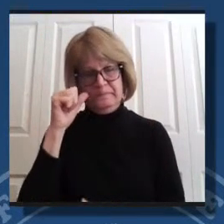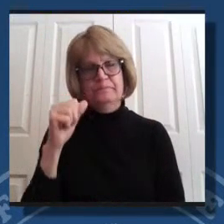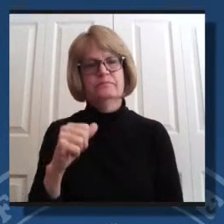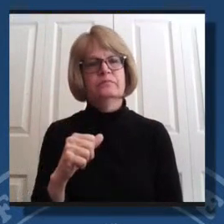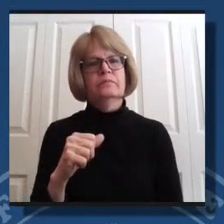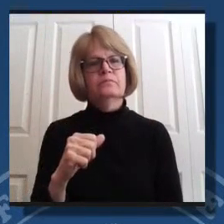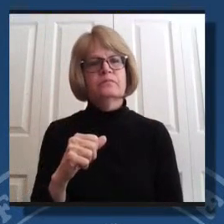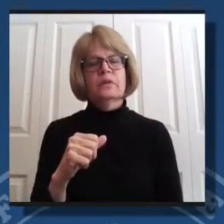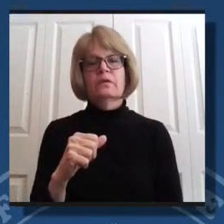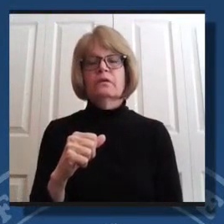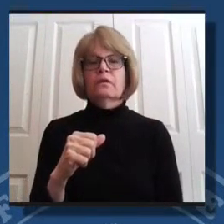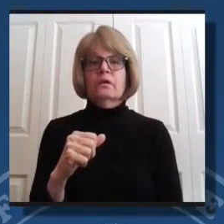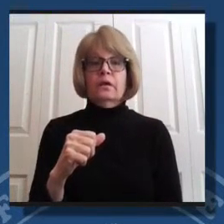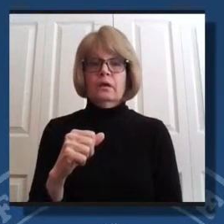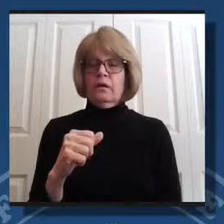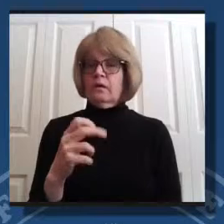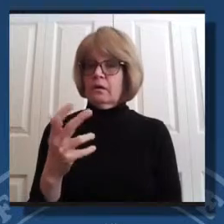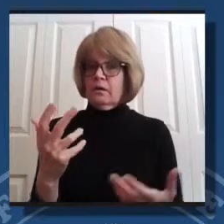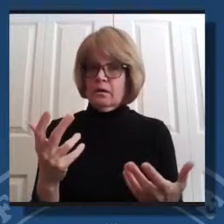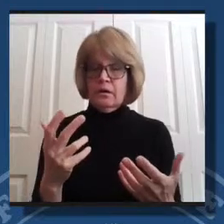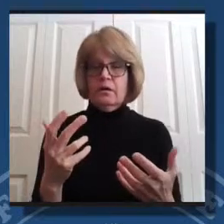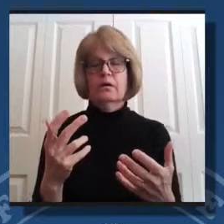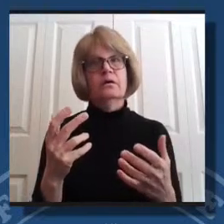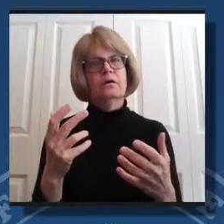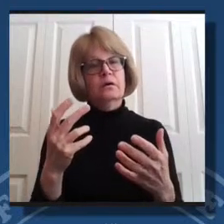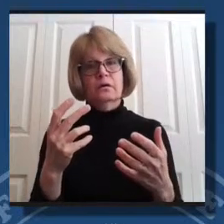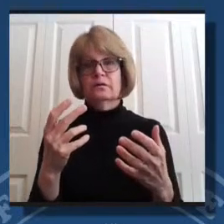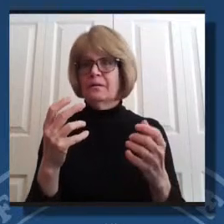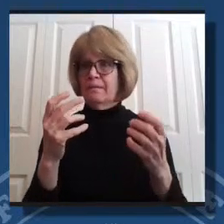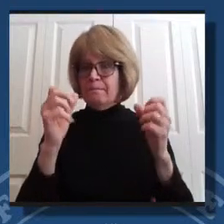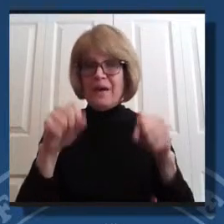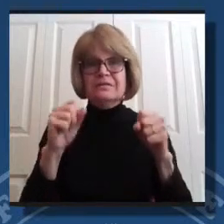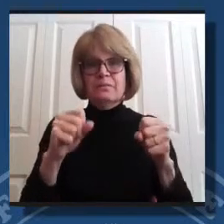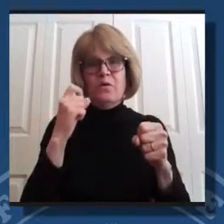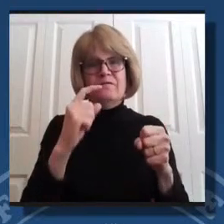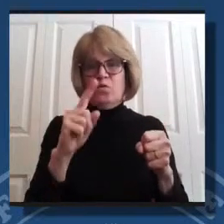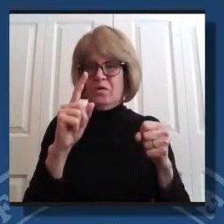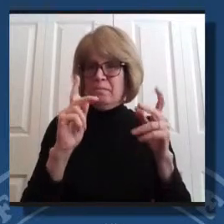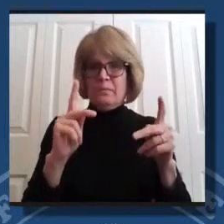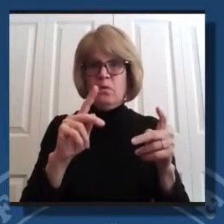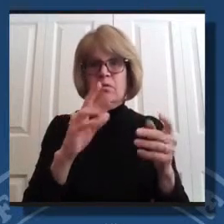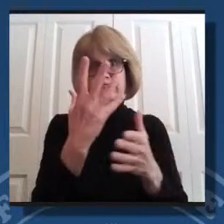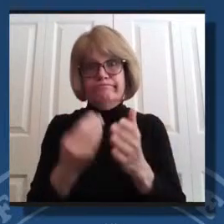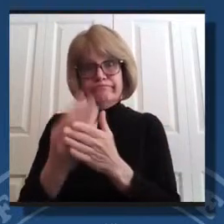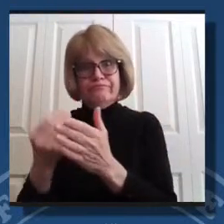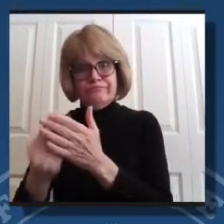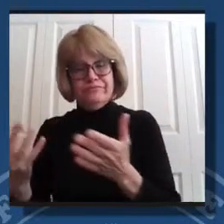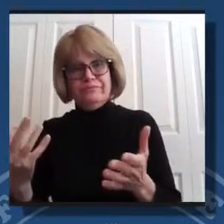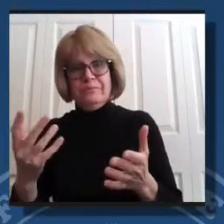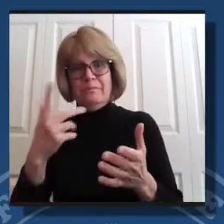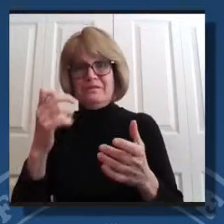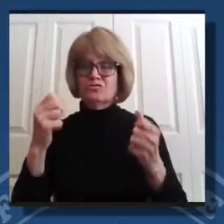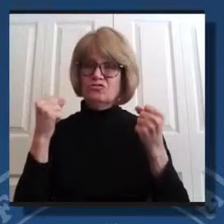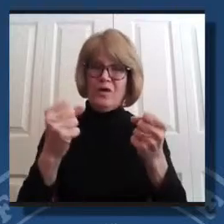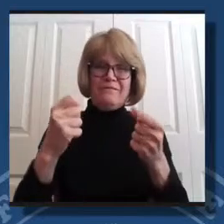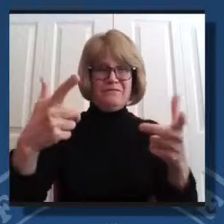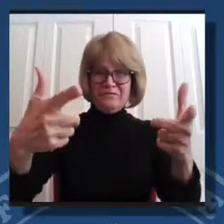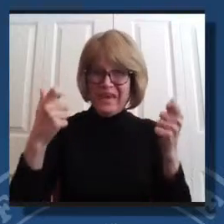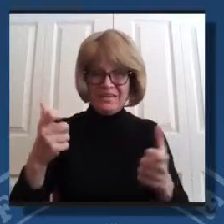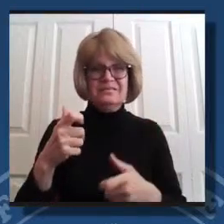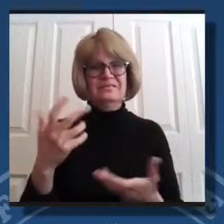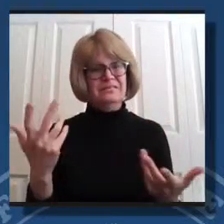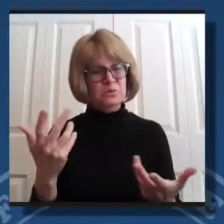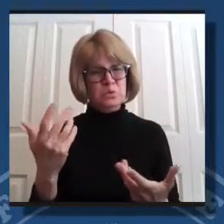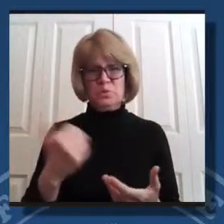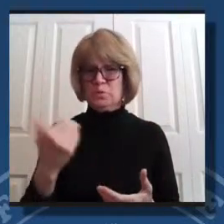There's so much potential for loss when somebody is driving at high speed rates. When somebody is driving 65 miles